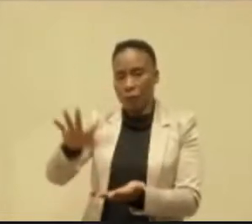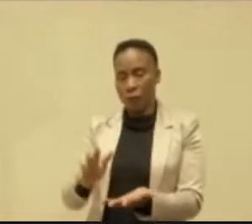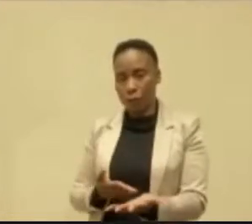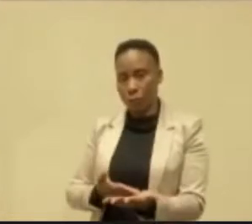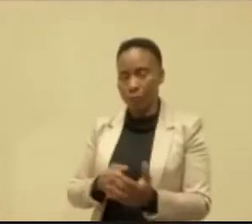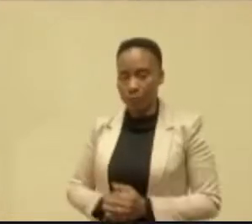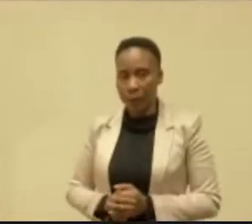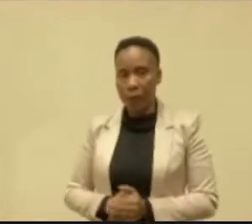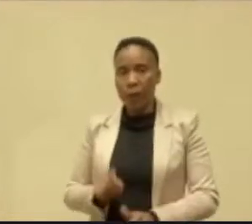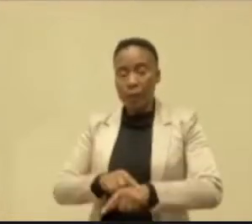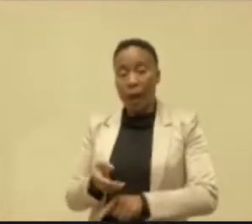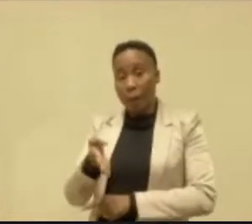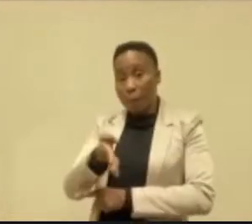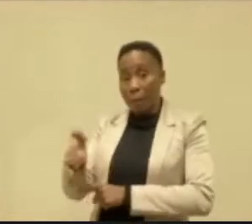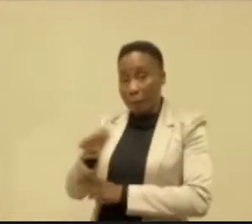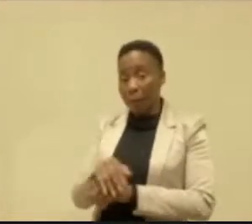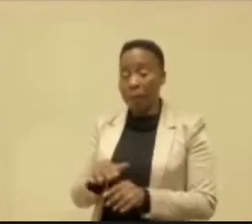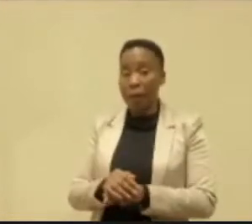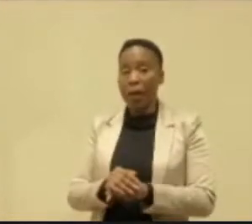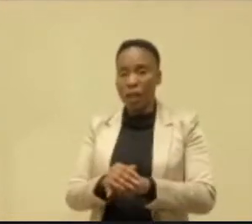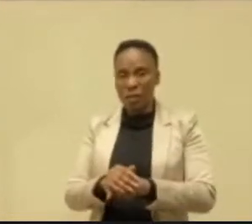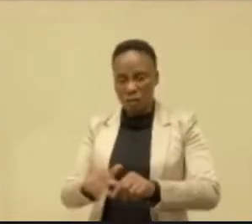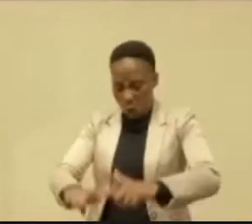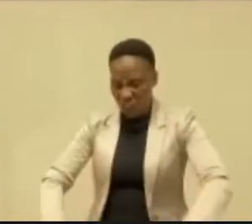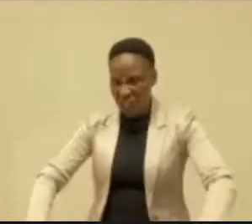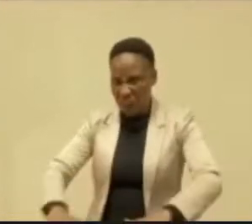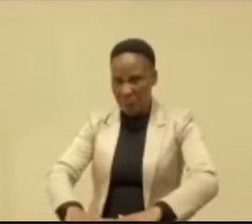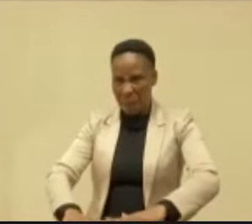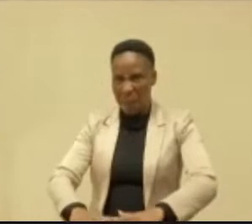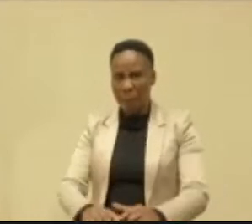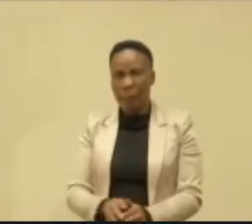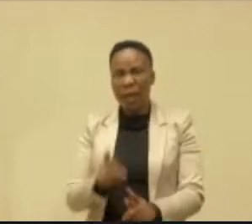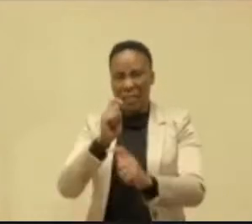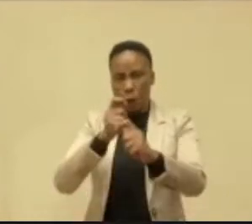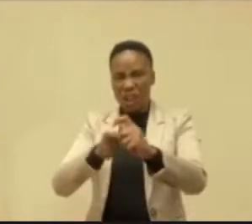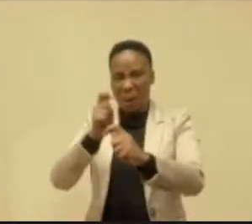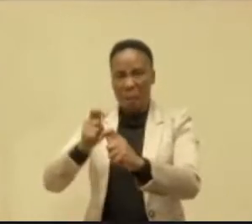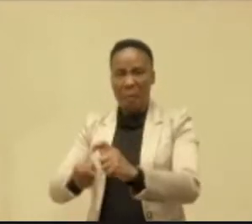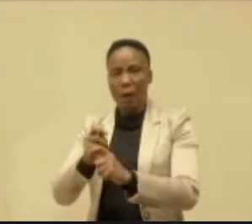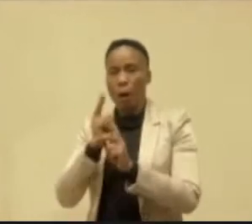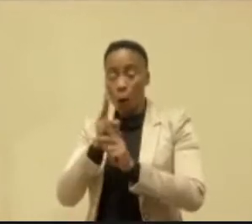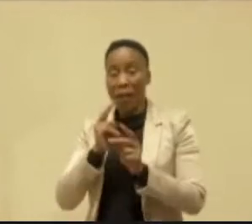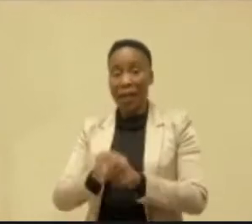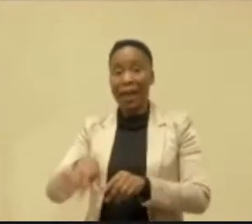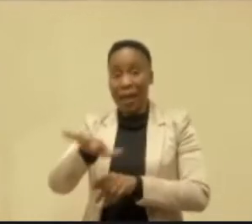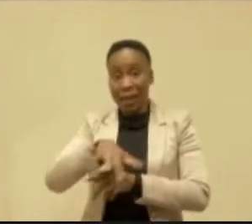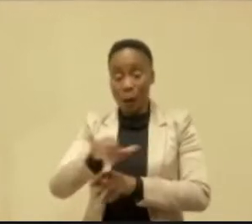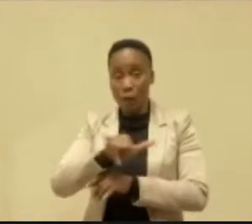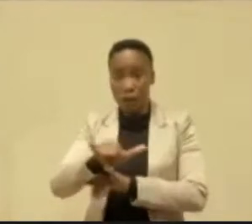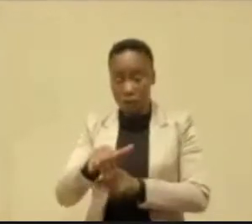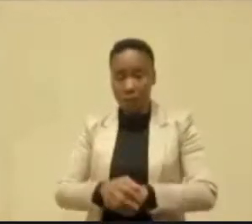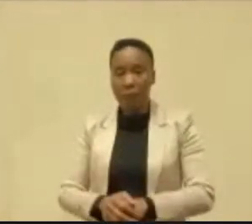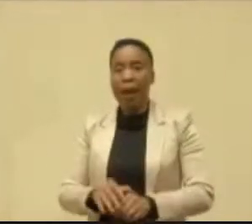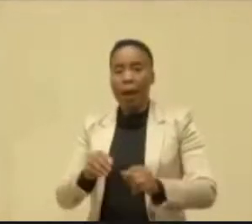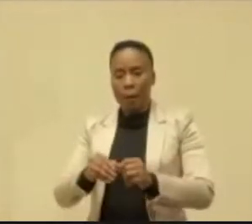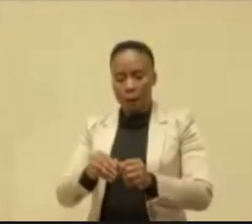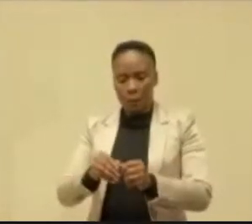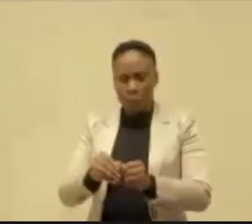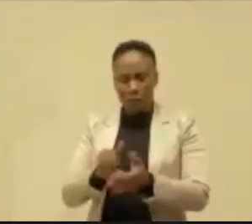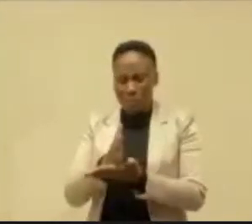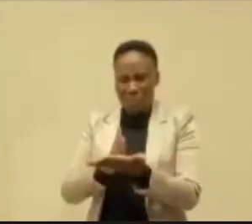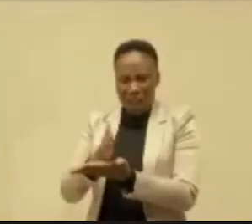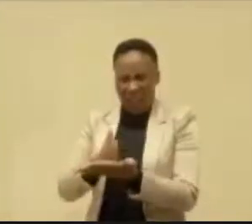when we go into the township economies we're looking at the following areas bakeries and support programs